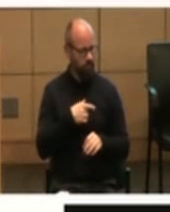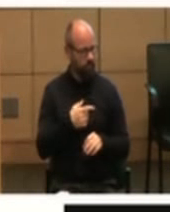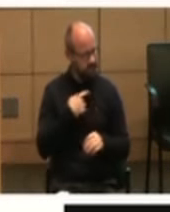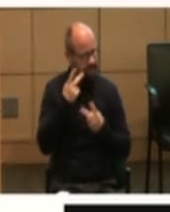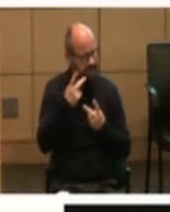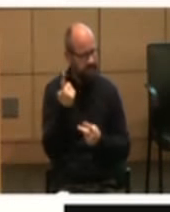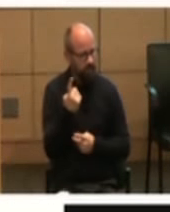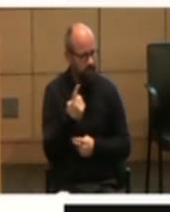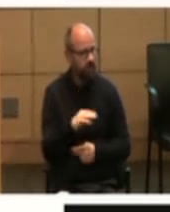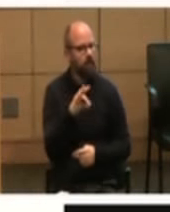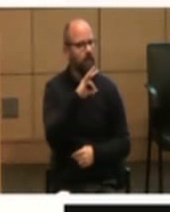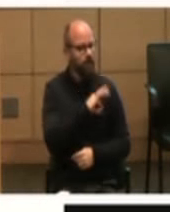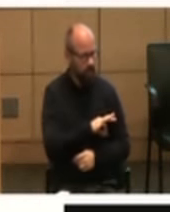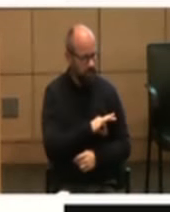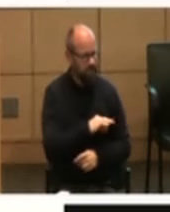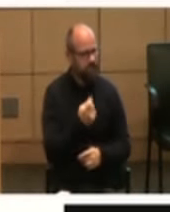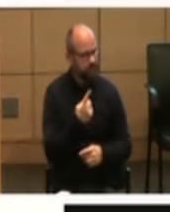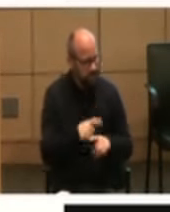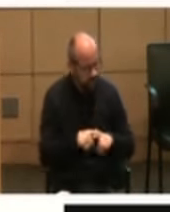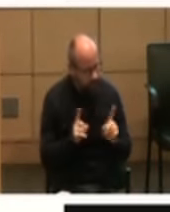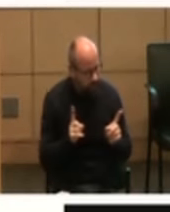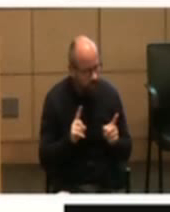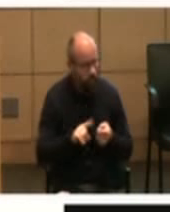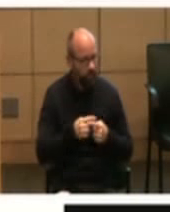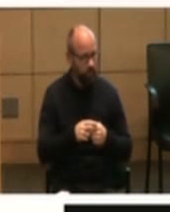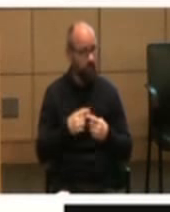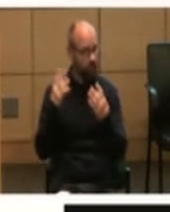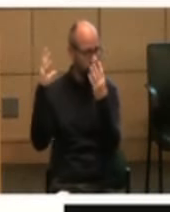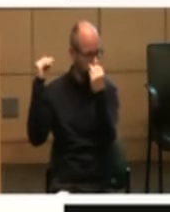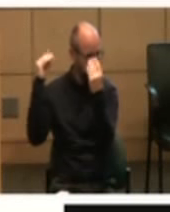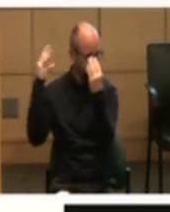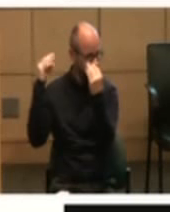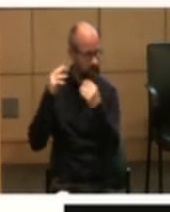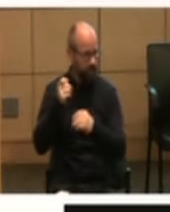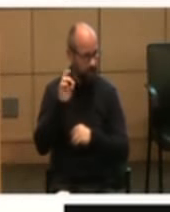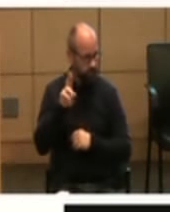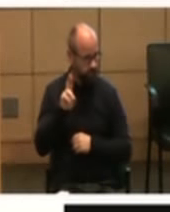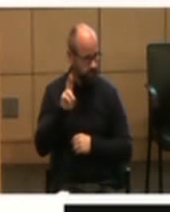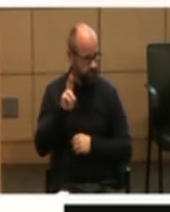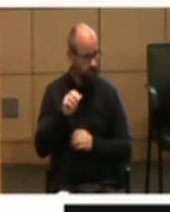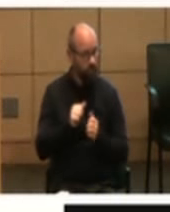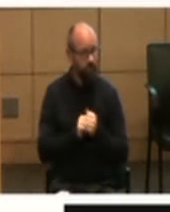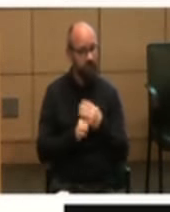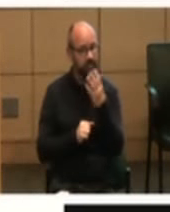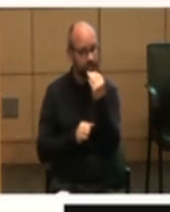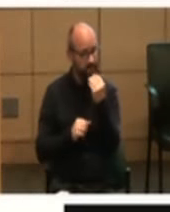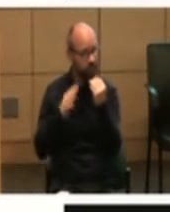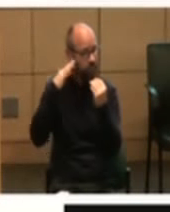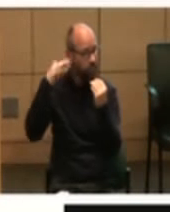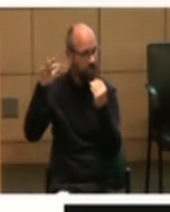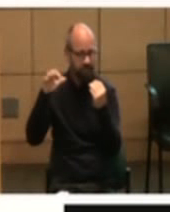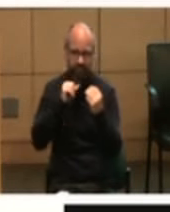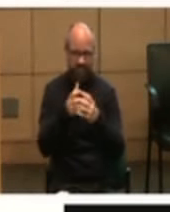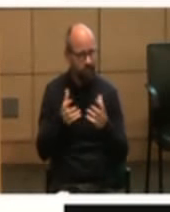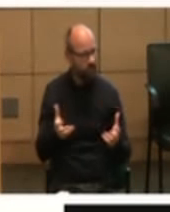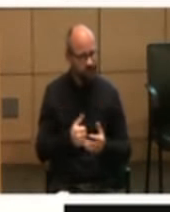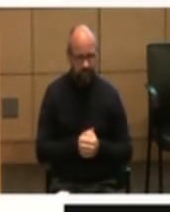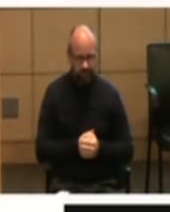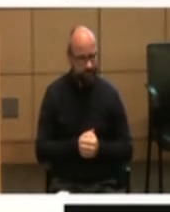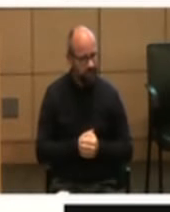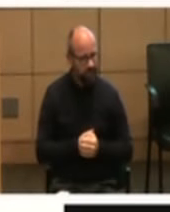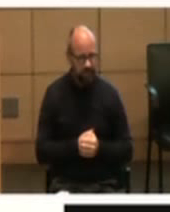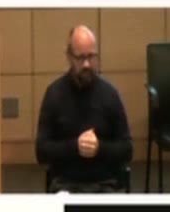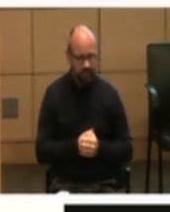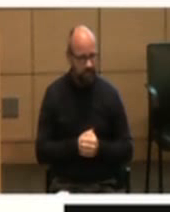something useful when we're looking at a performance in the two-talker masker. With the speech-shaped noise, not as much. And that's